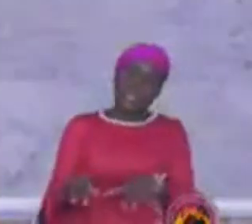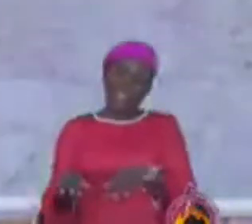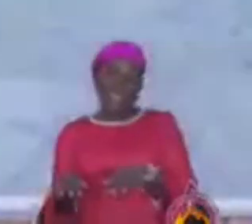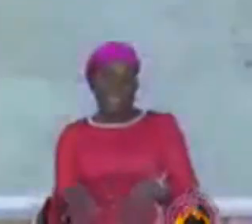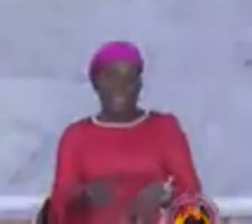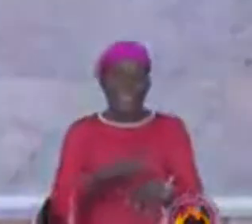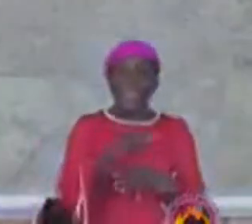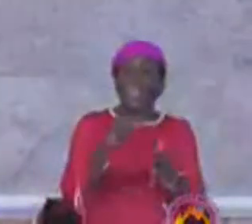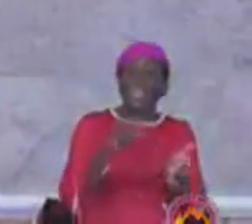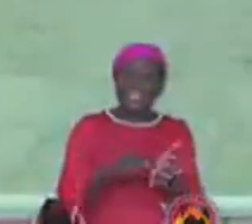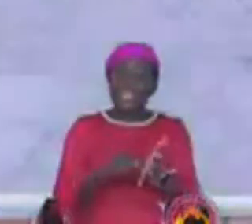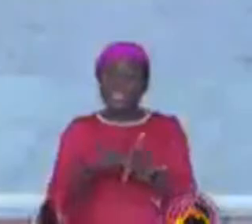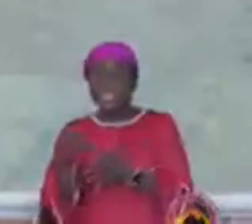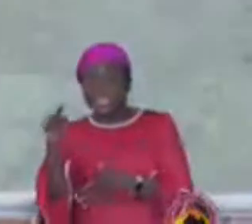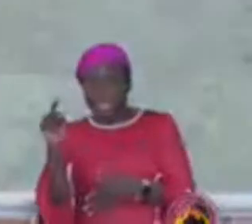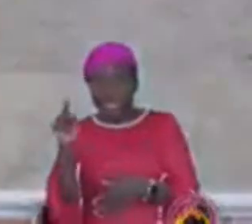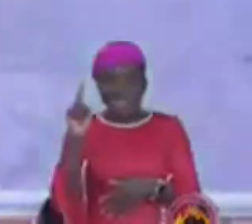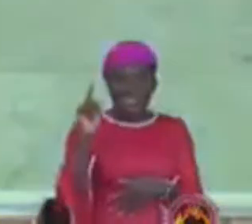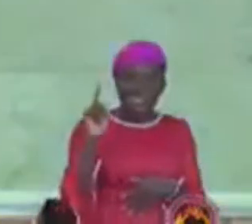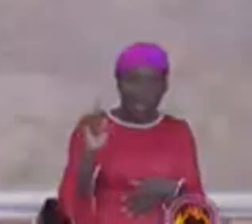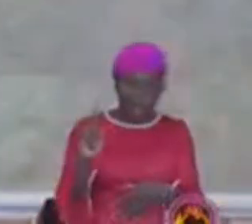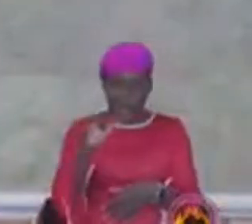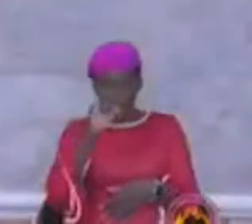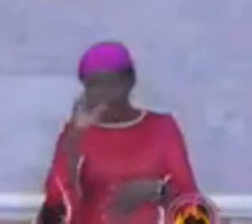This world is like a stage.